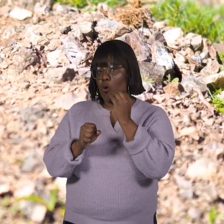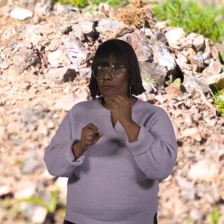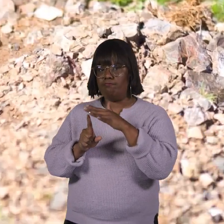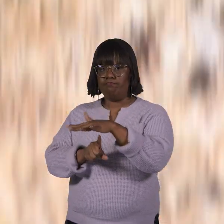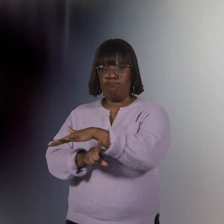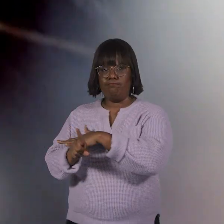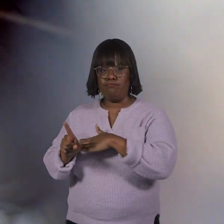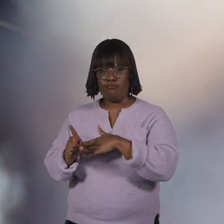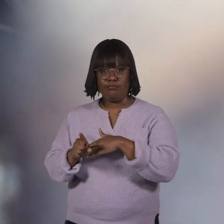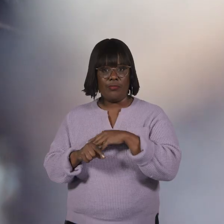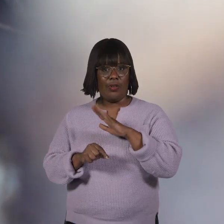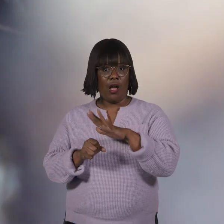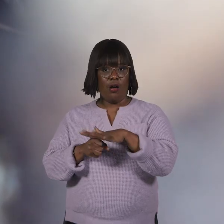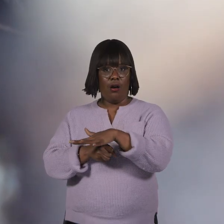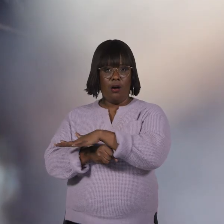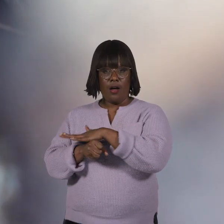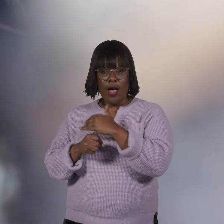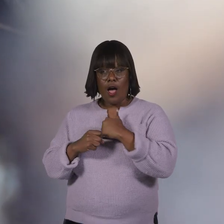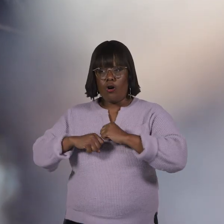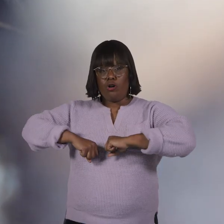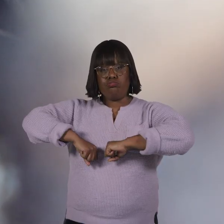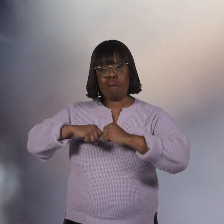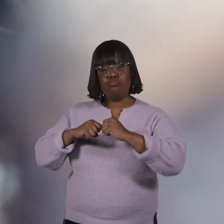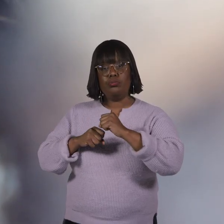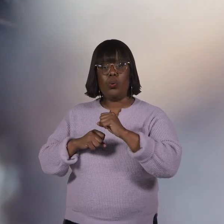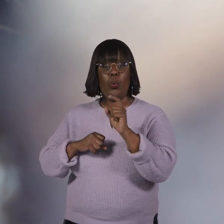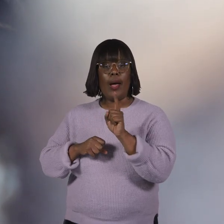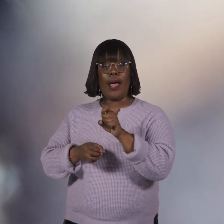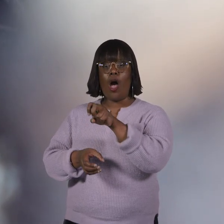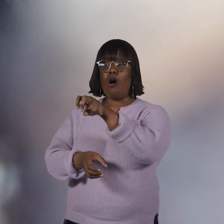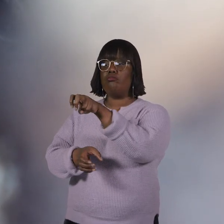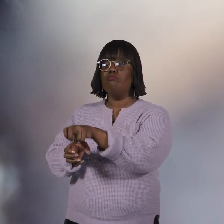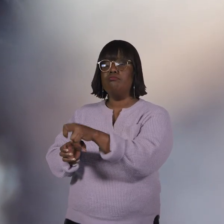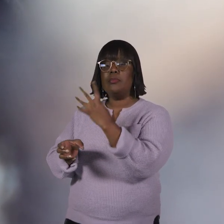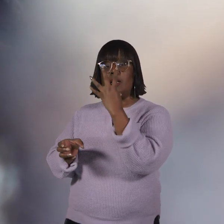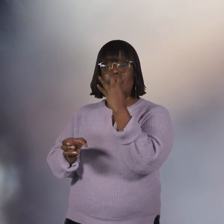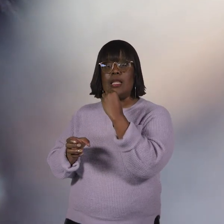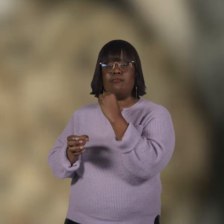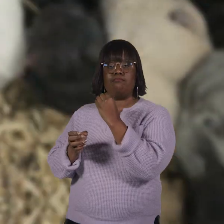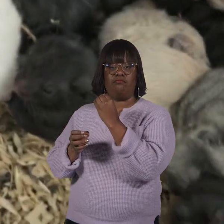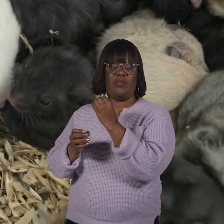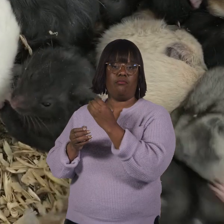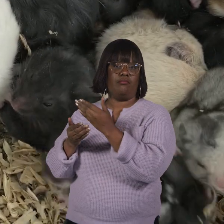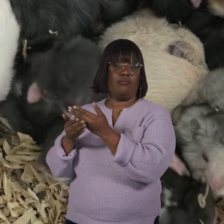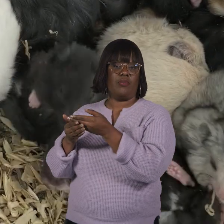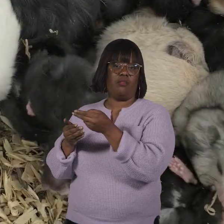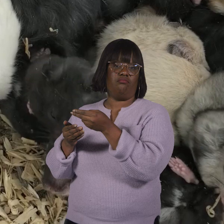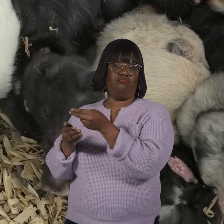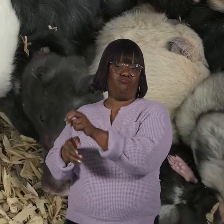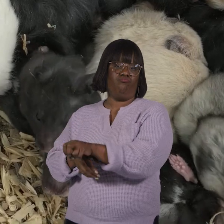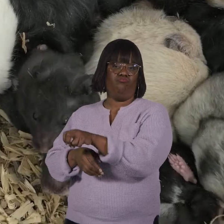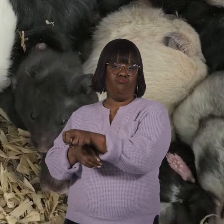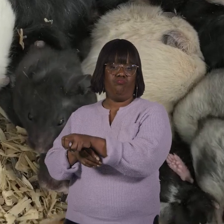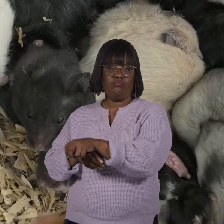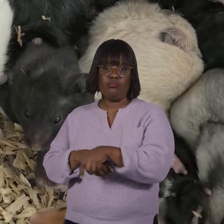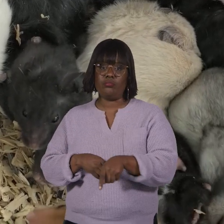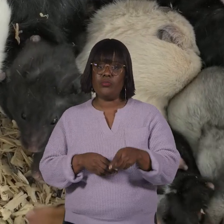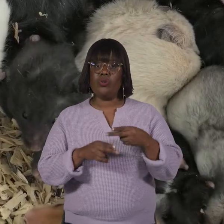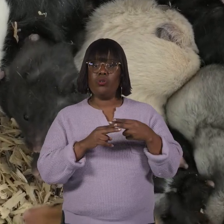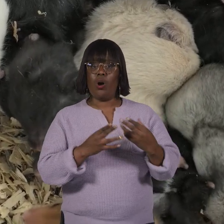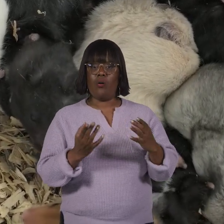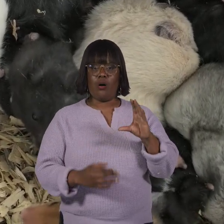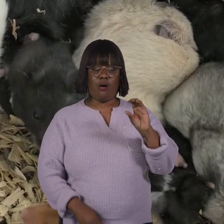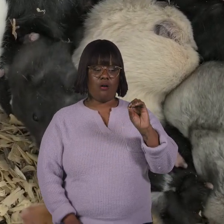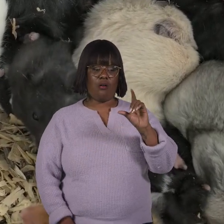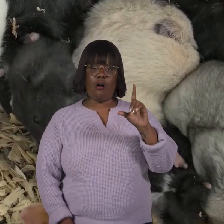burrows these burrows have cozy rooms where the hamsters can sleep and nest hamsters often live in groups called